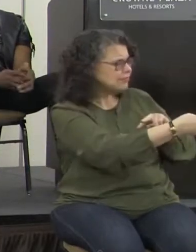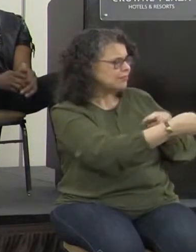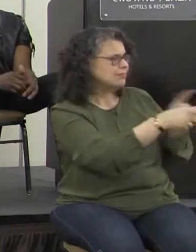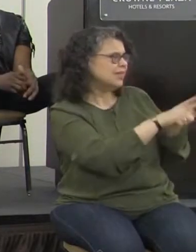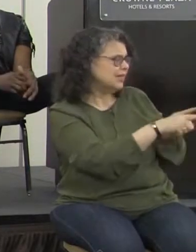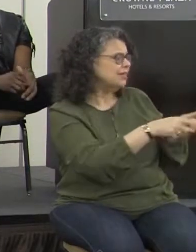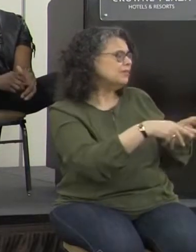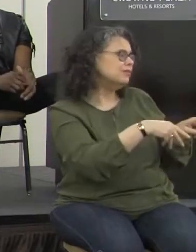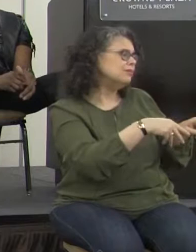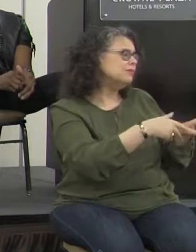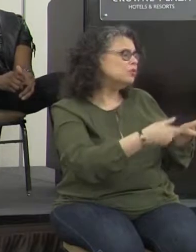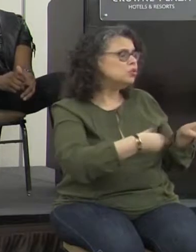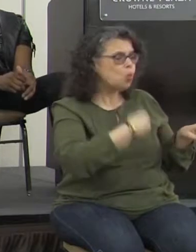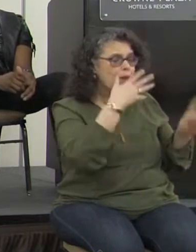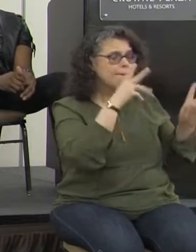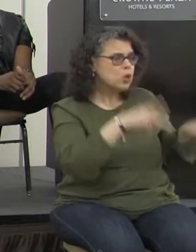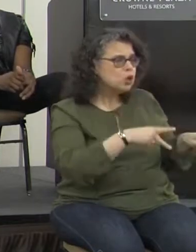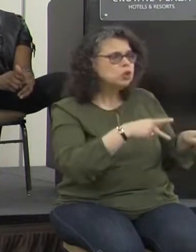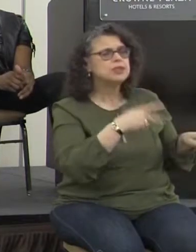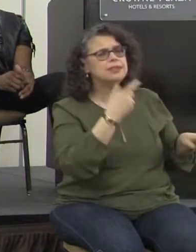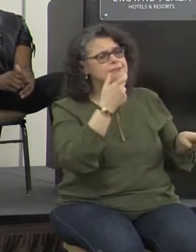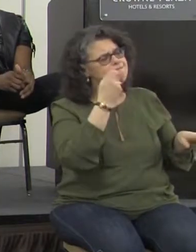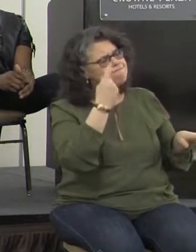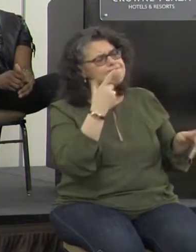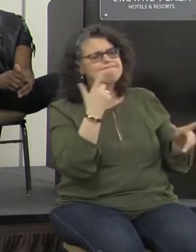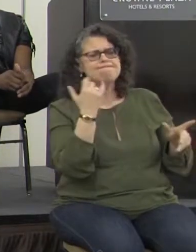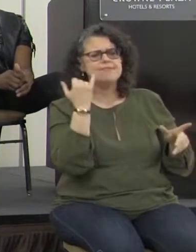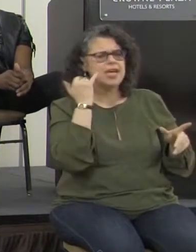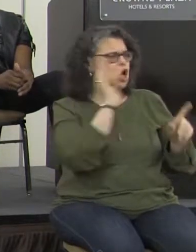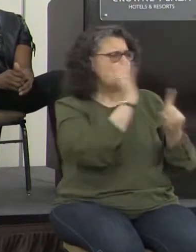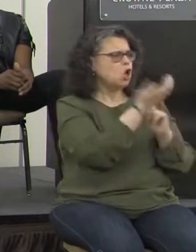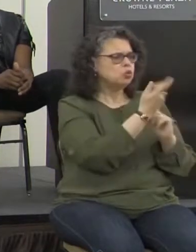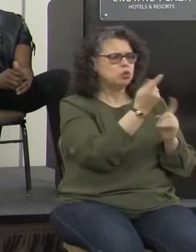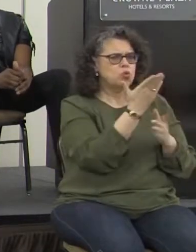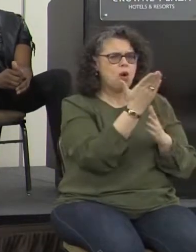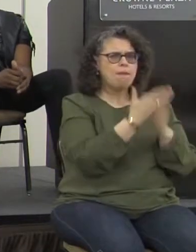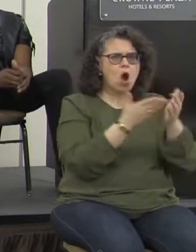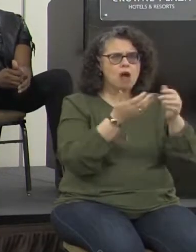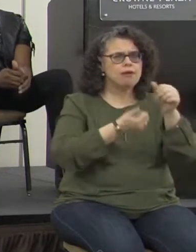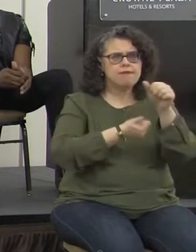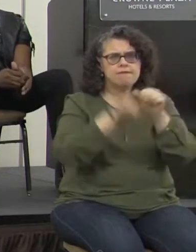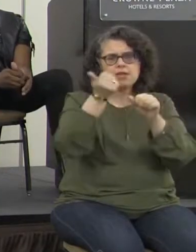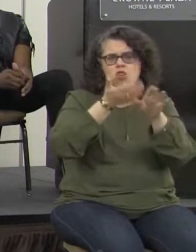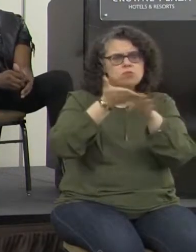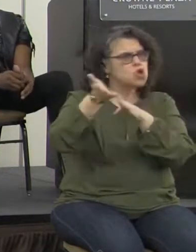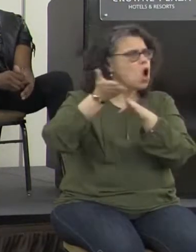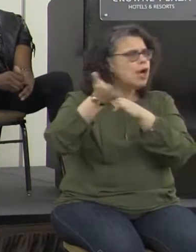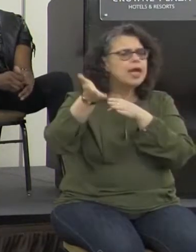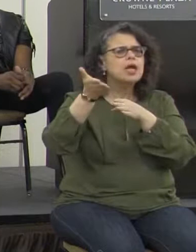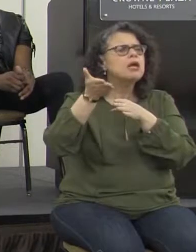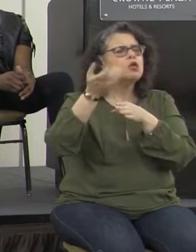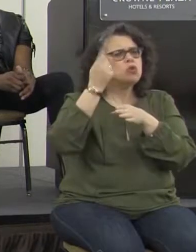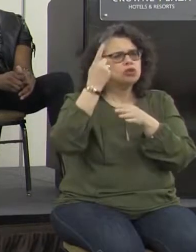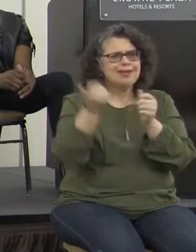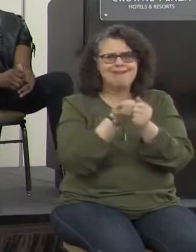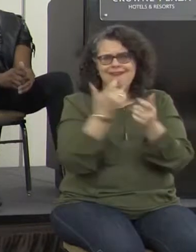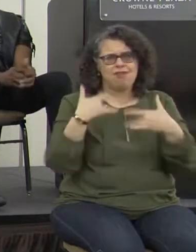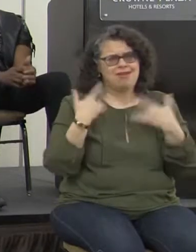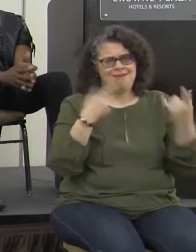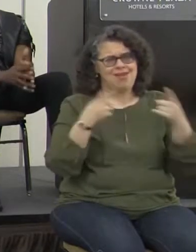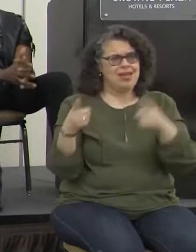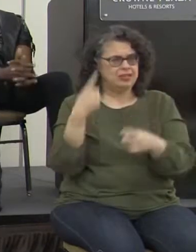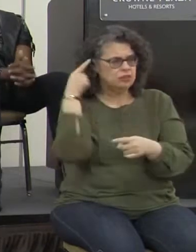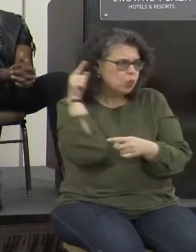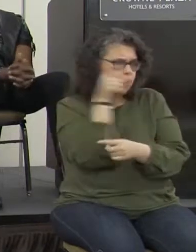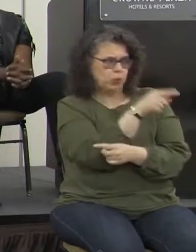white person, and saying that in a culture where you are part of the majority, you do understand that every event is